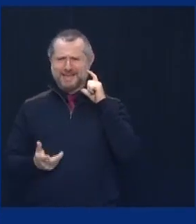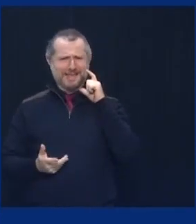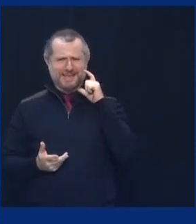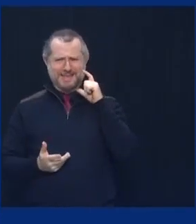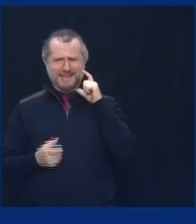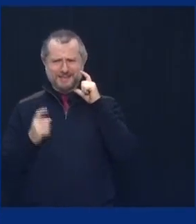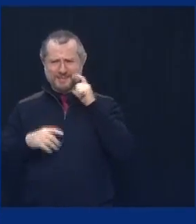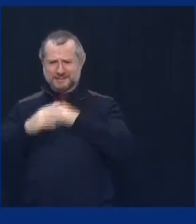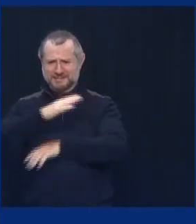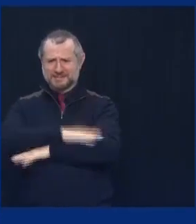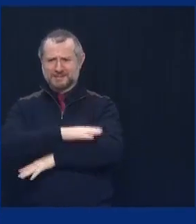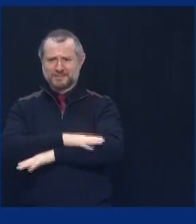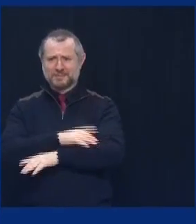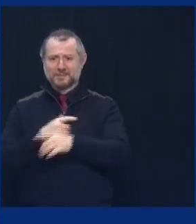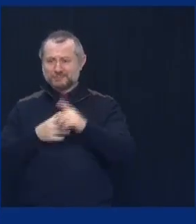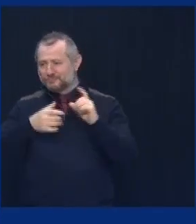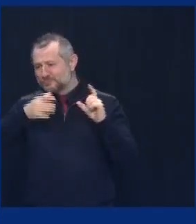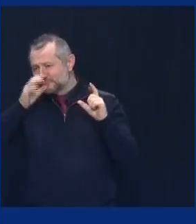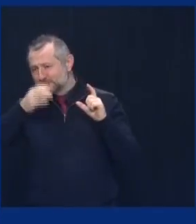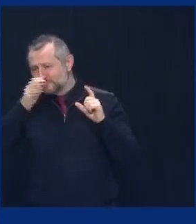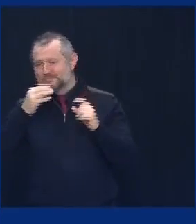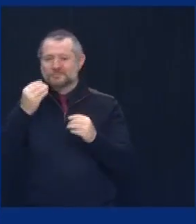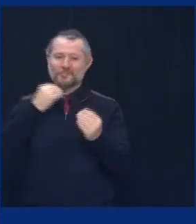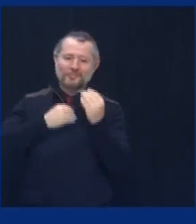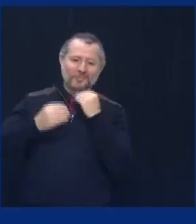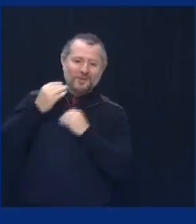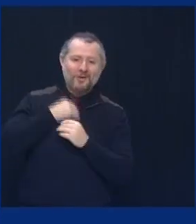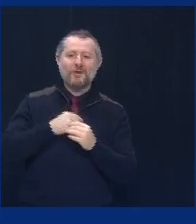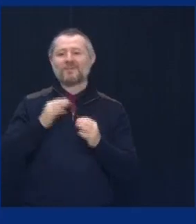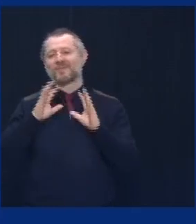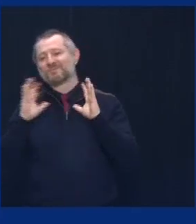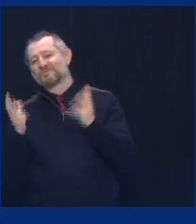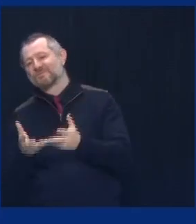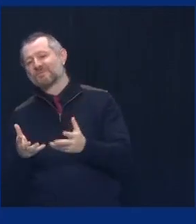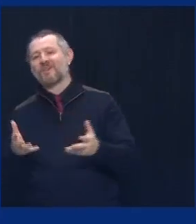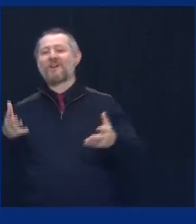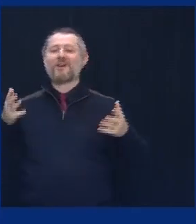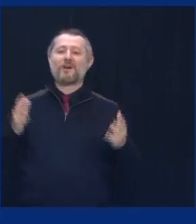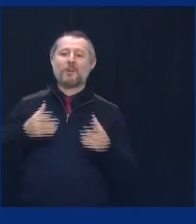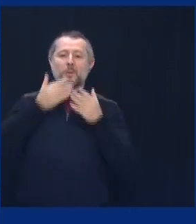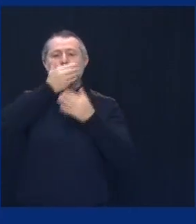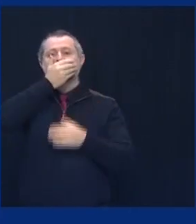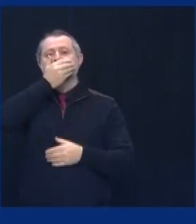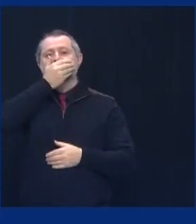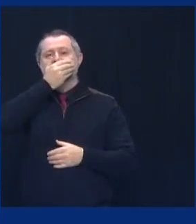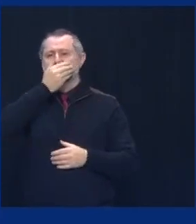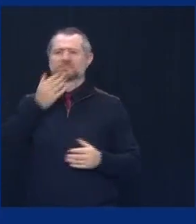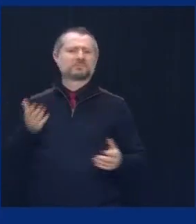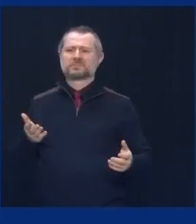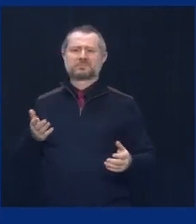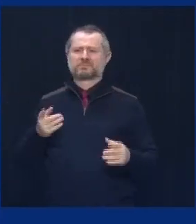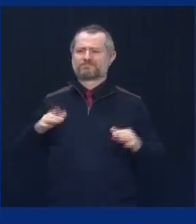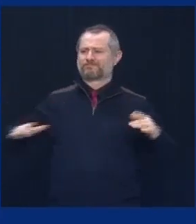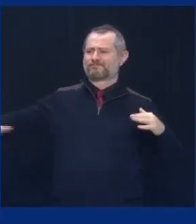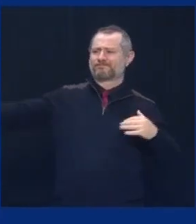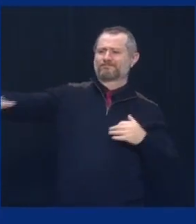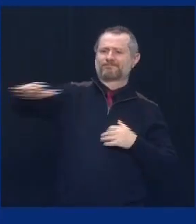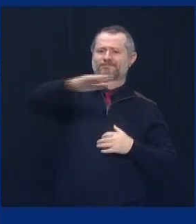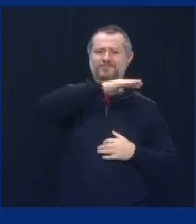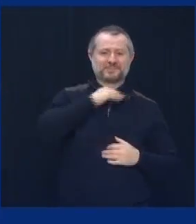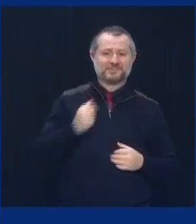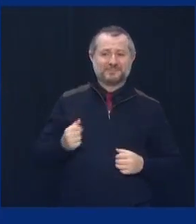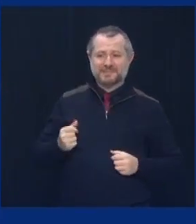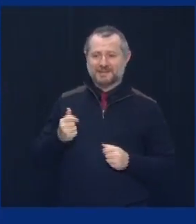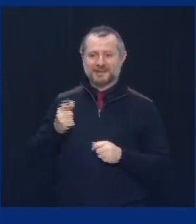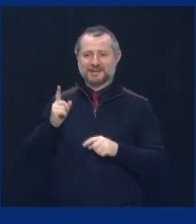table for a prolonged period of time with a group of people in a closed-air place along with other patrons, and you, by virtue of what you're doing,